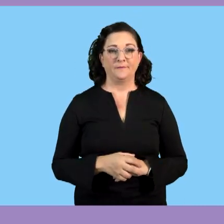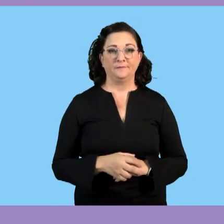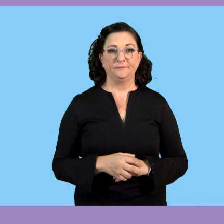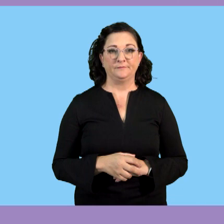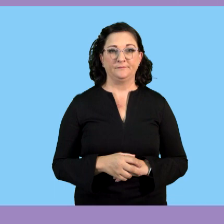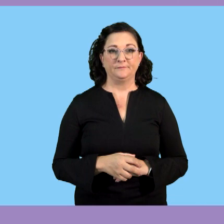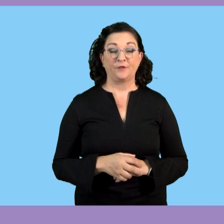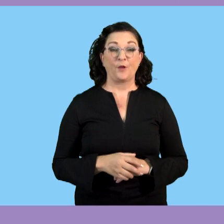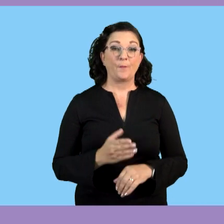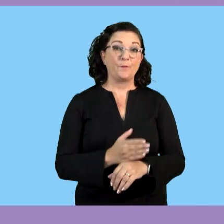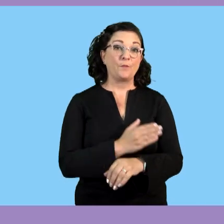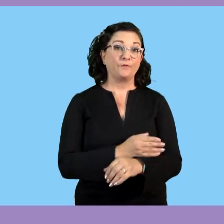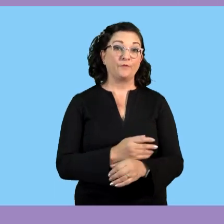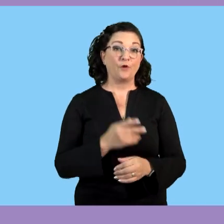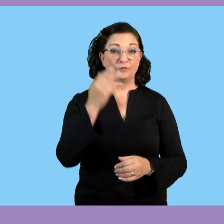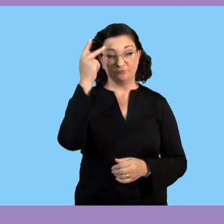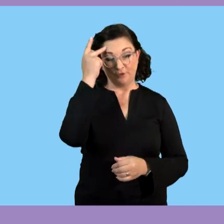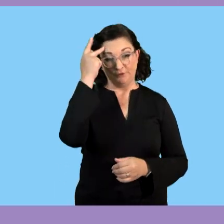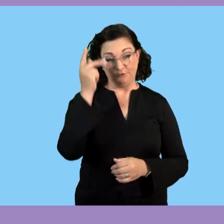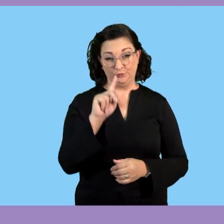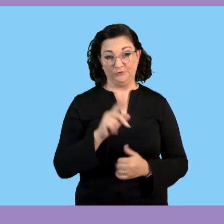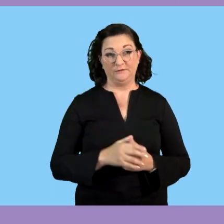Let's look at pre-knowledge.